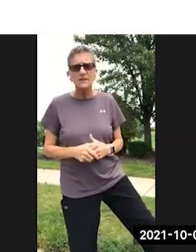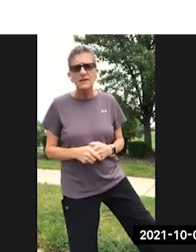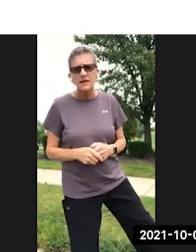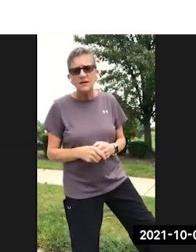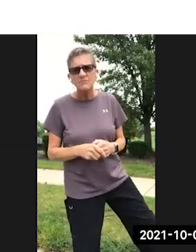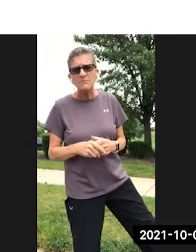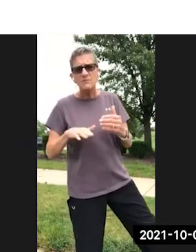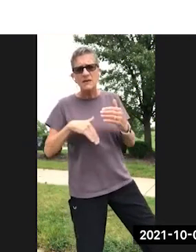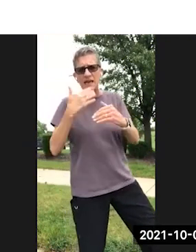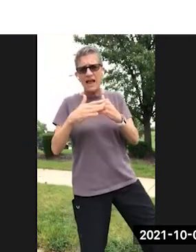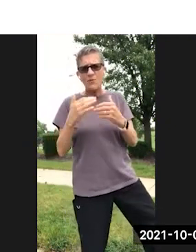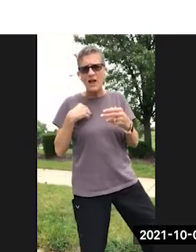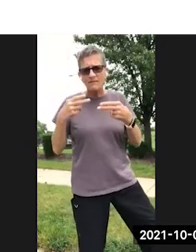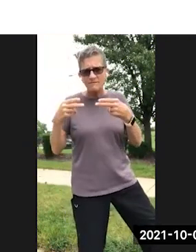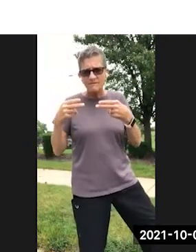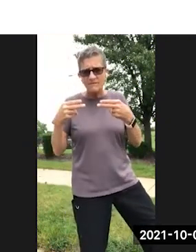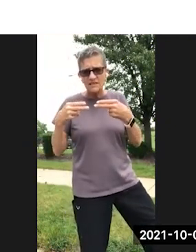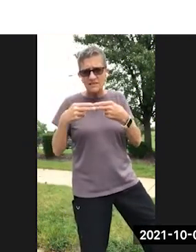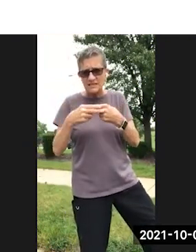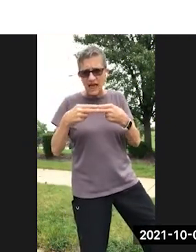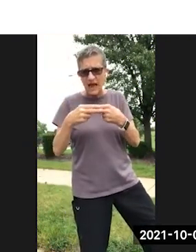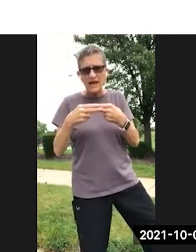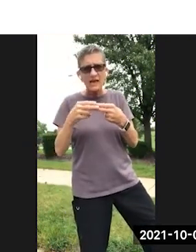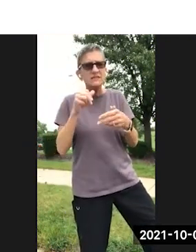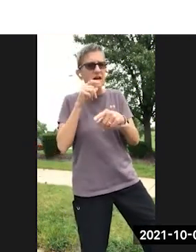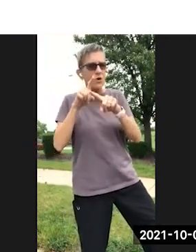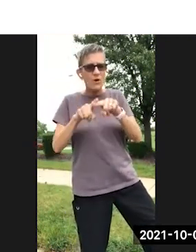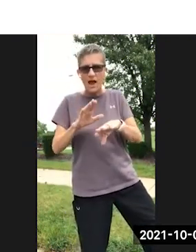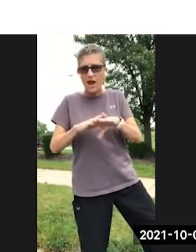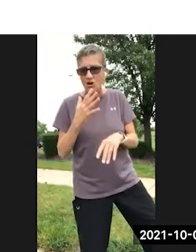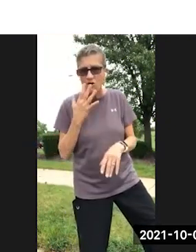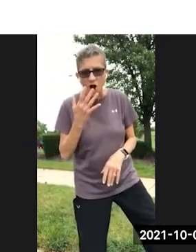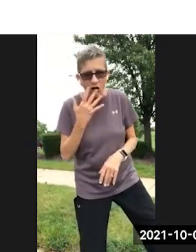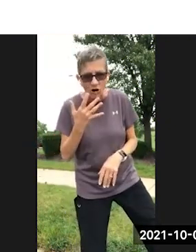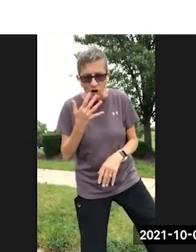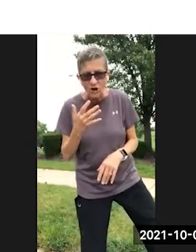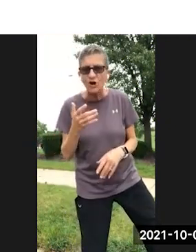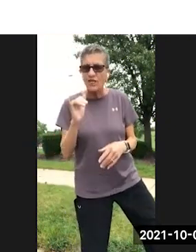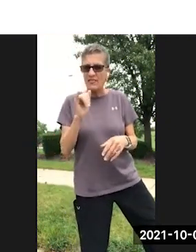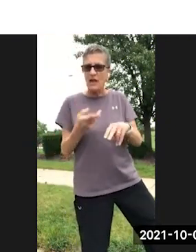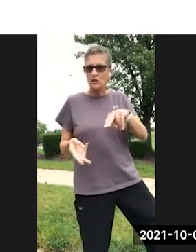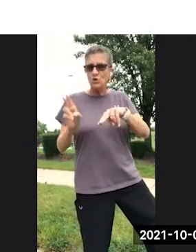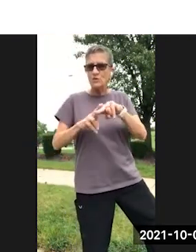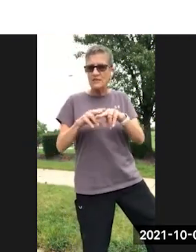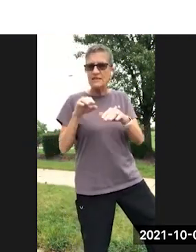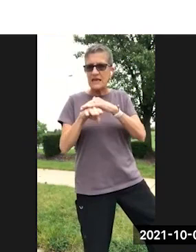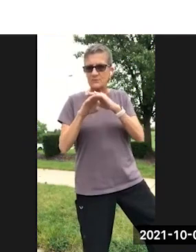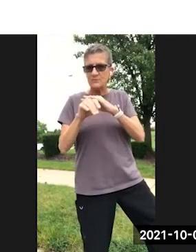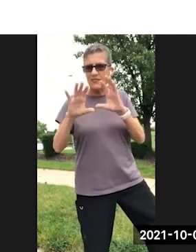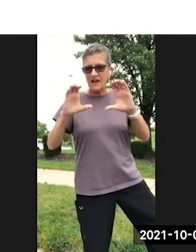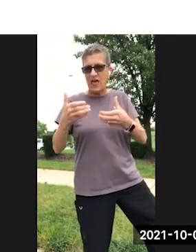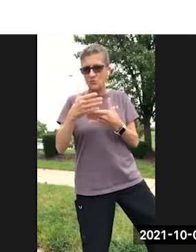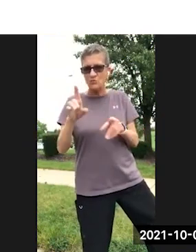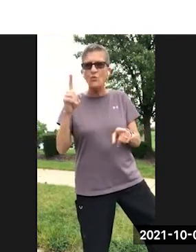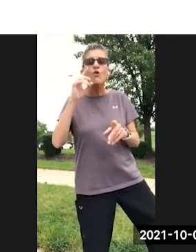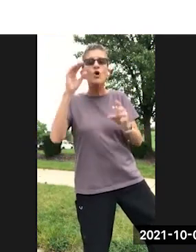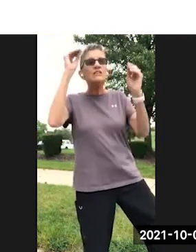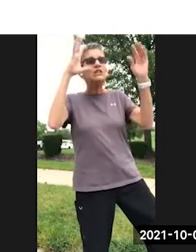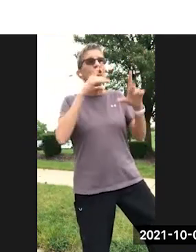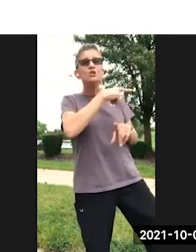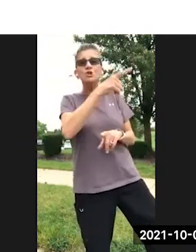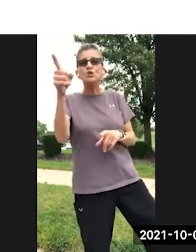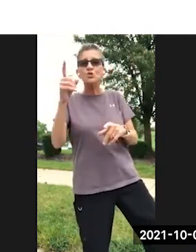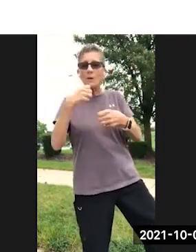Next, we have slides that don't rely on color. So another way to increase accessibility in the classroom is for instructors to create